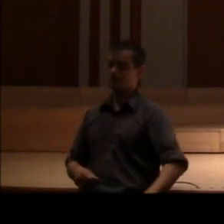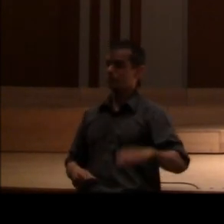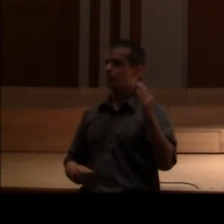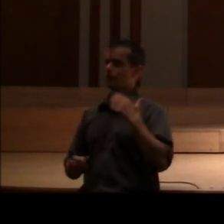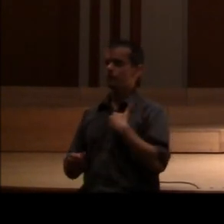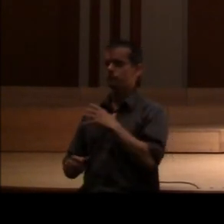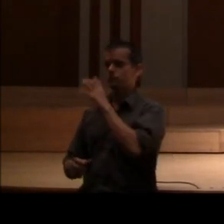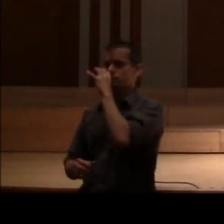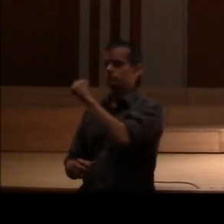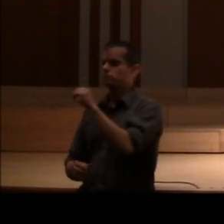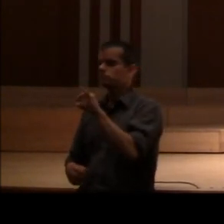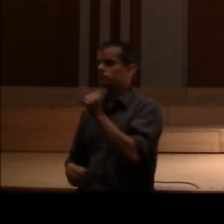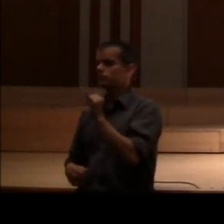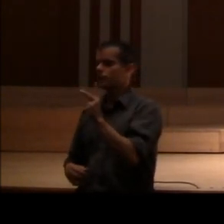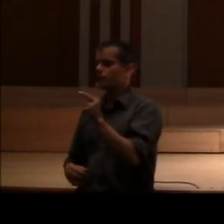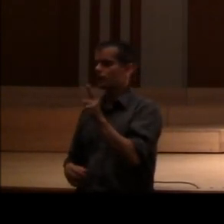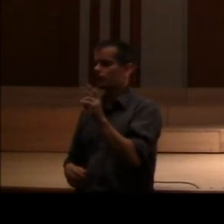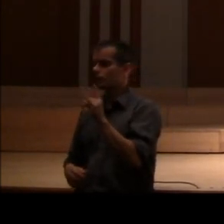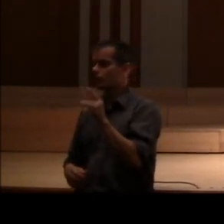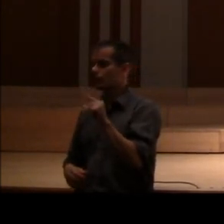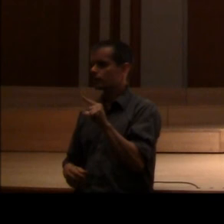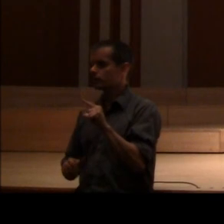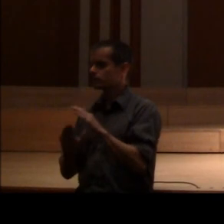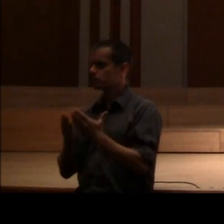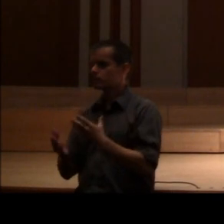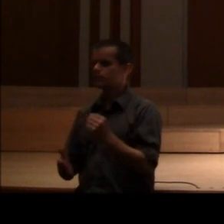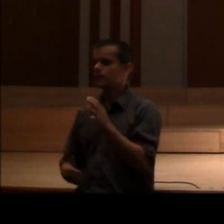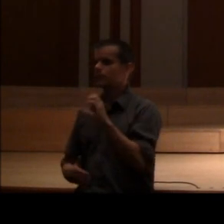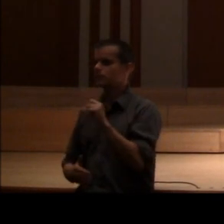of like J.K. Rowling's books and also C.S. Lewis.